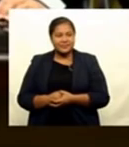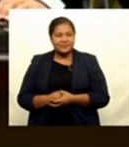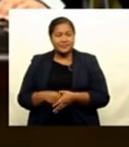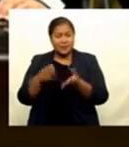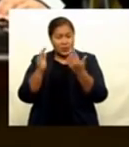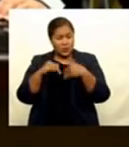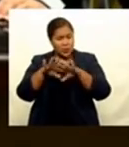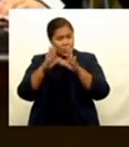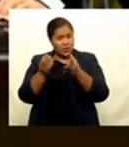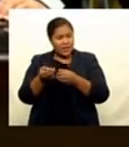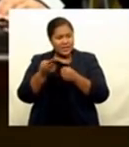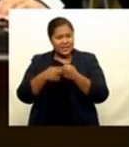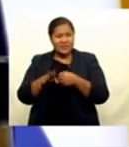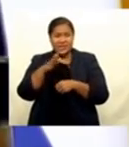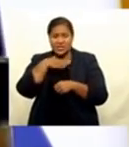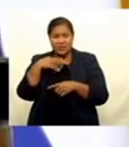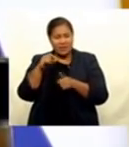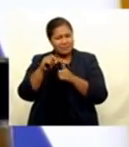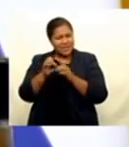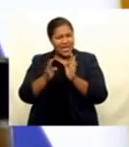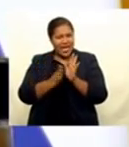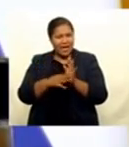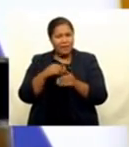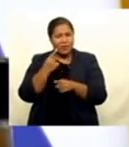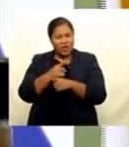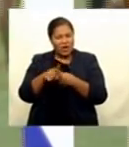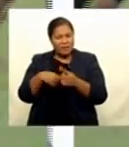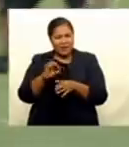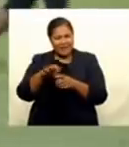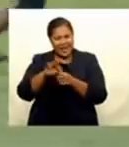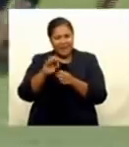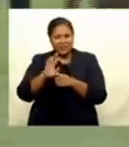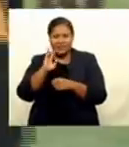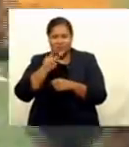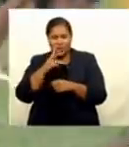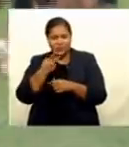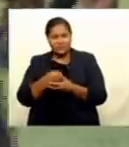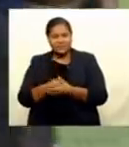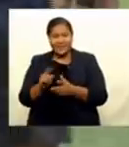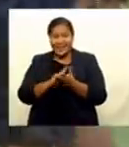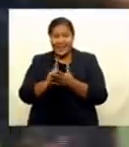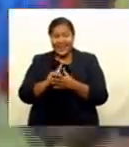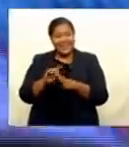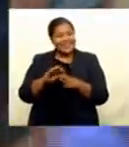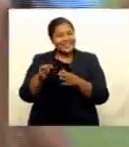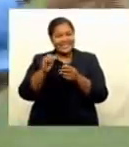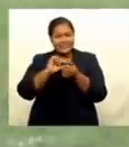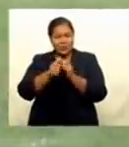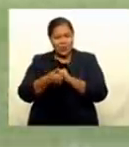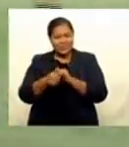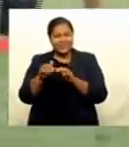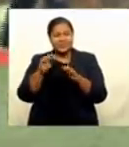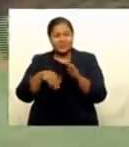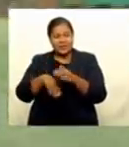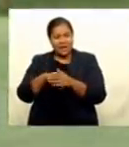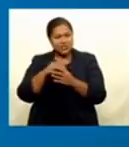up in world news, Israeli PM speaks of election fraud. And later in sports, touch rugby aims for